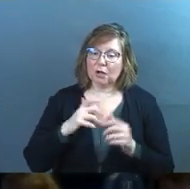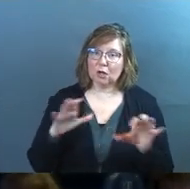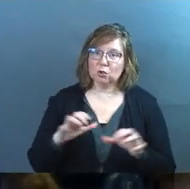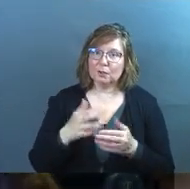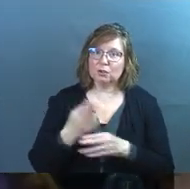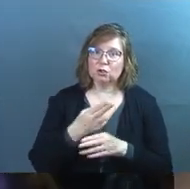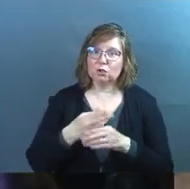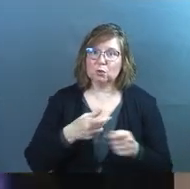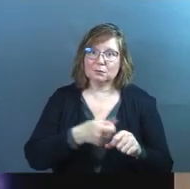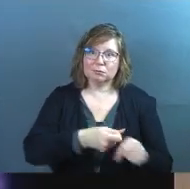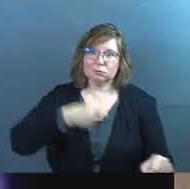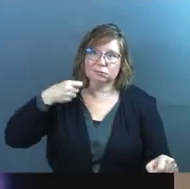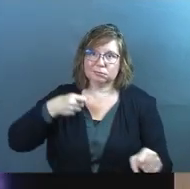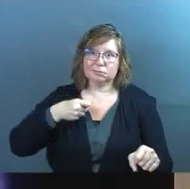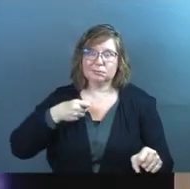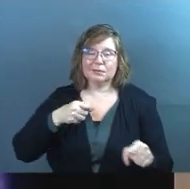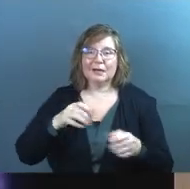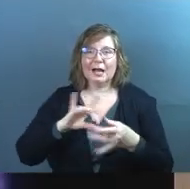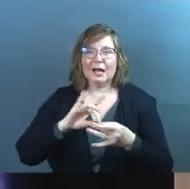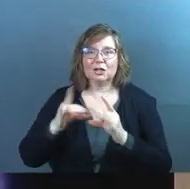chainsaw. Barely.